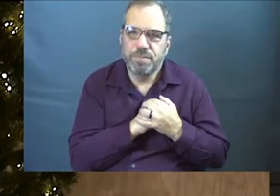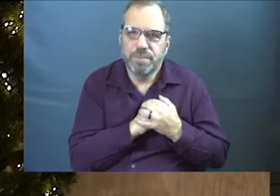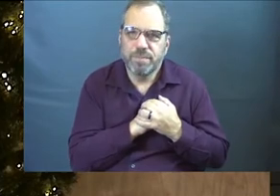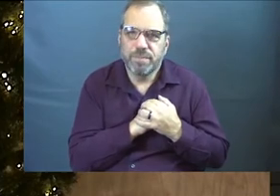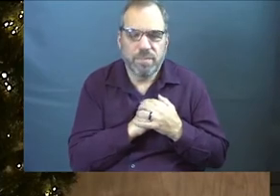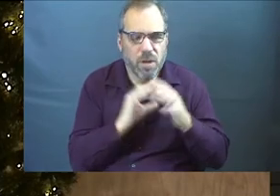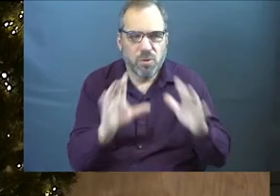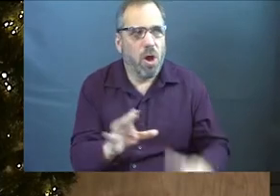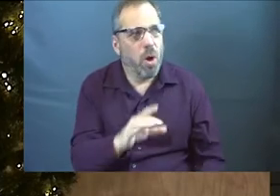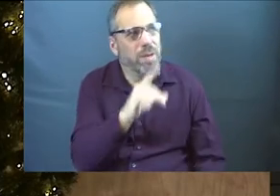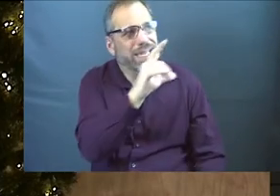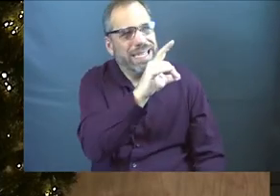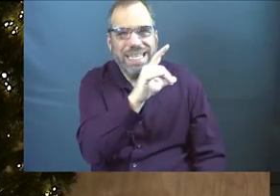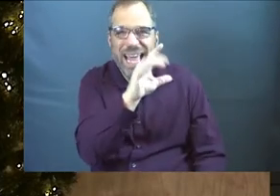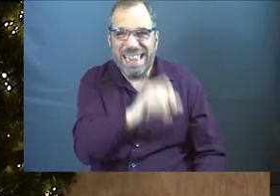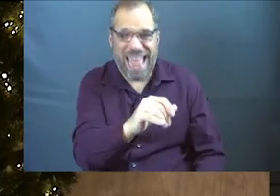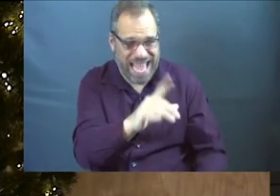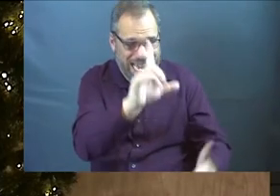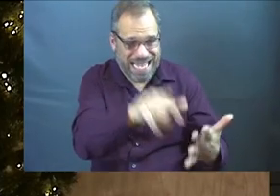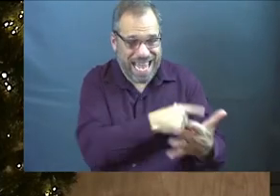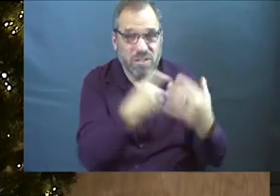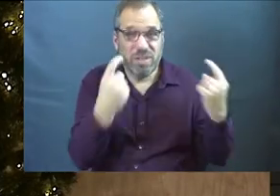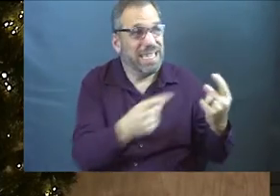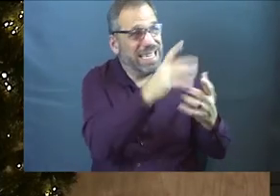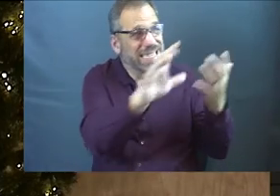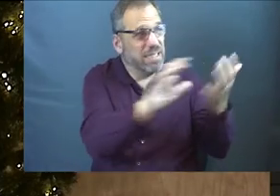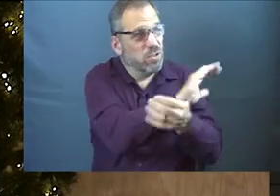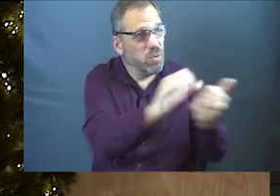It's like, no, he wants to break the power of that canceled sin in